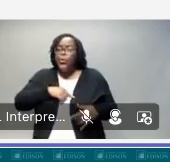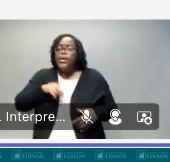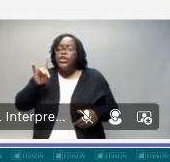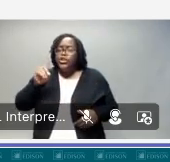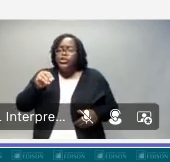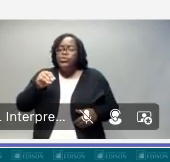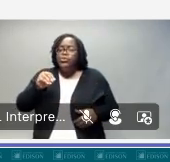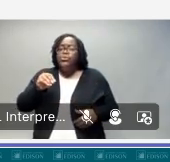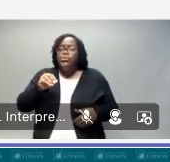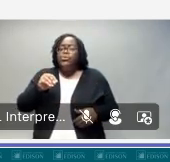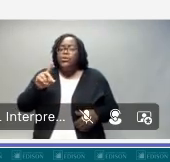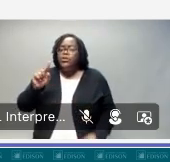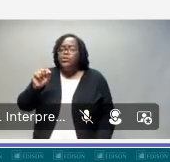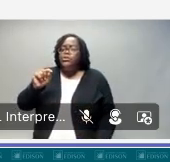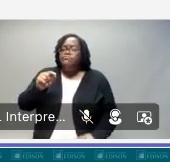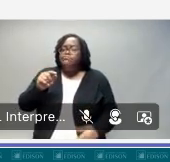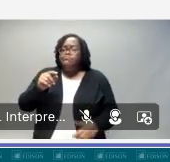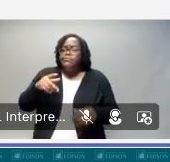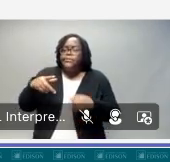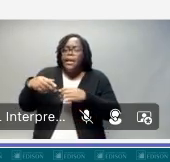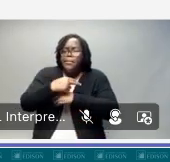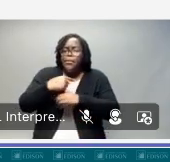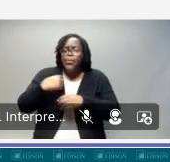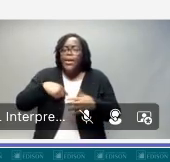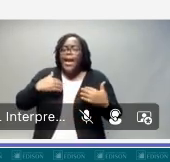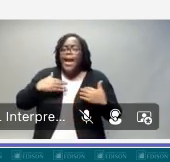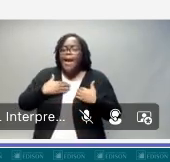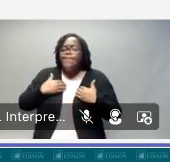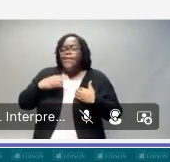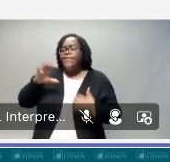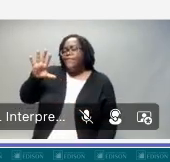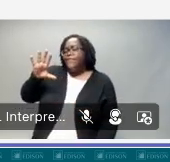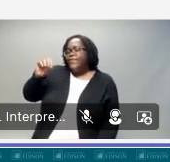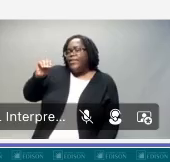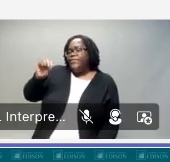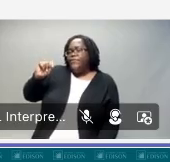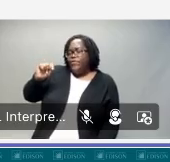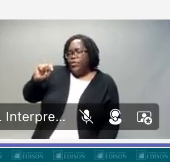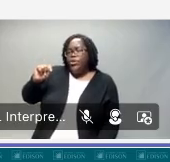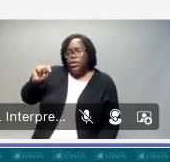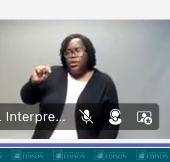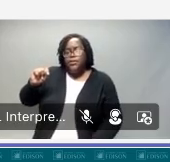brush around our substations. We have a 50-foot buffer that we have to maintain per the Public Resource Code